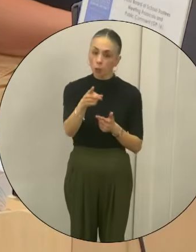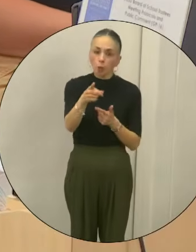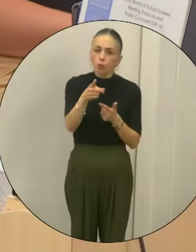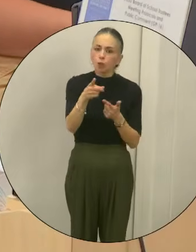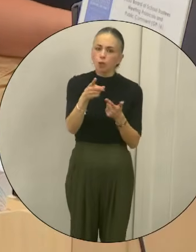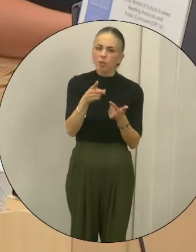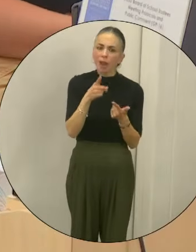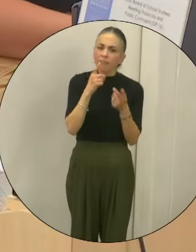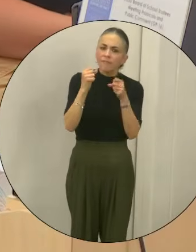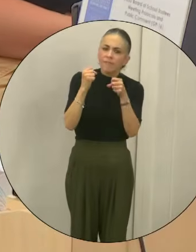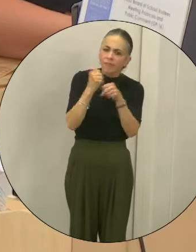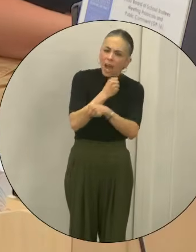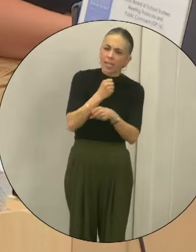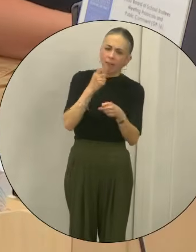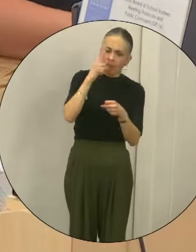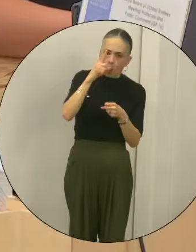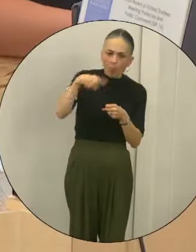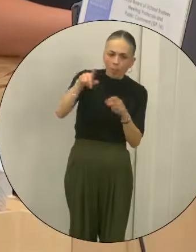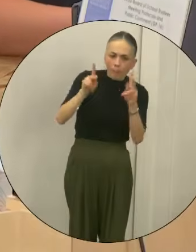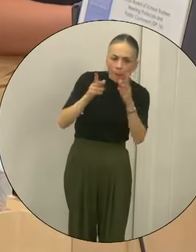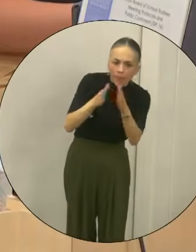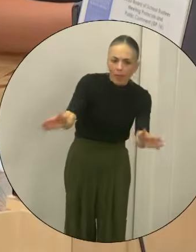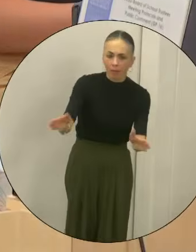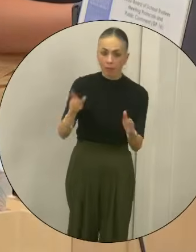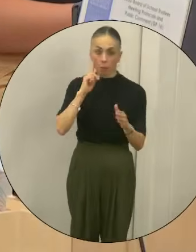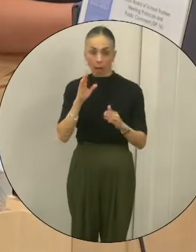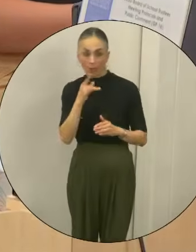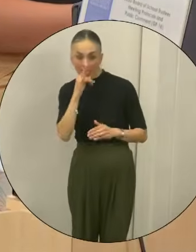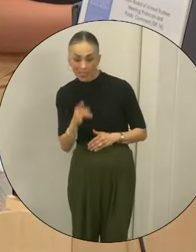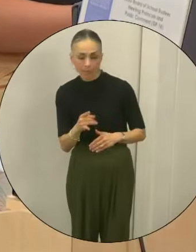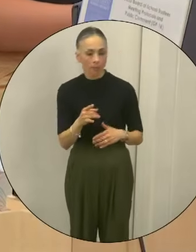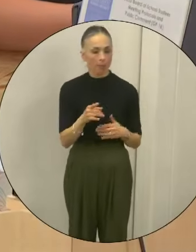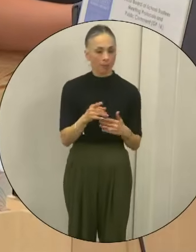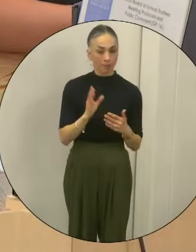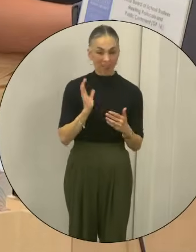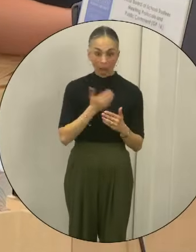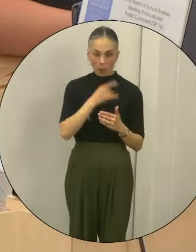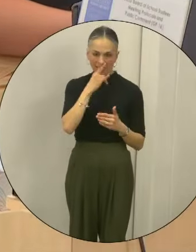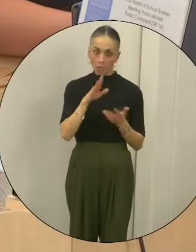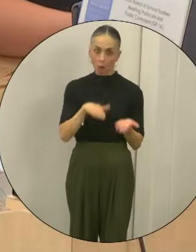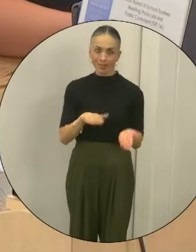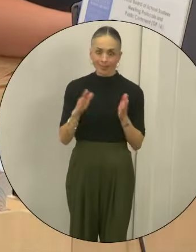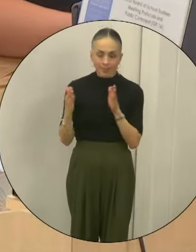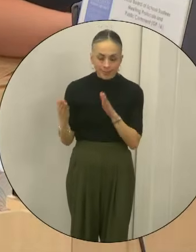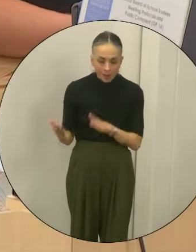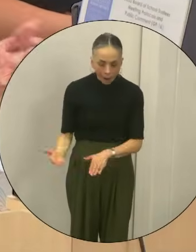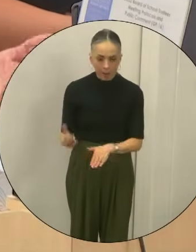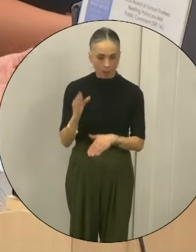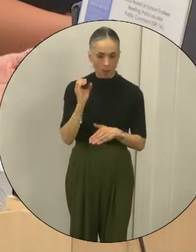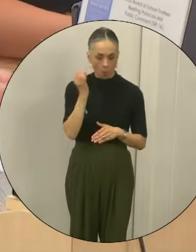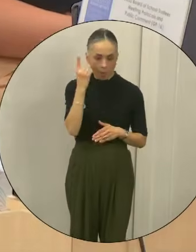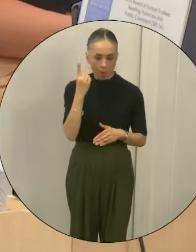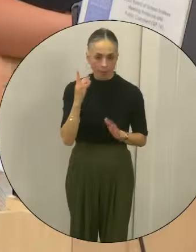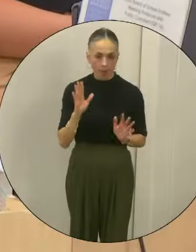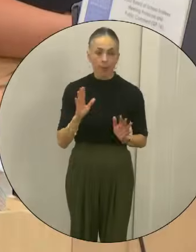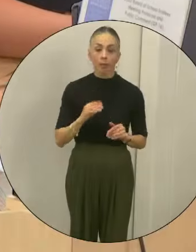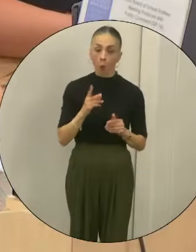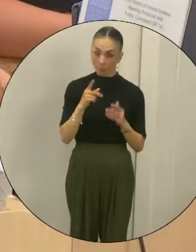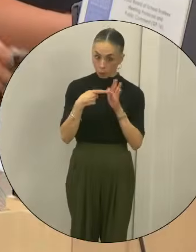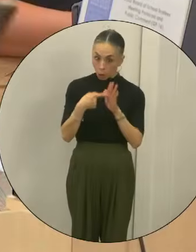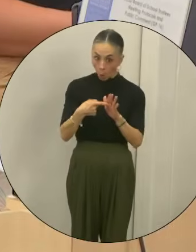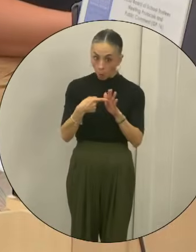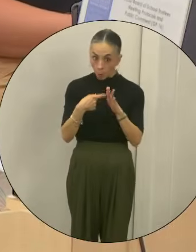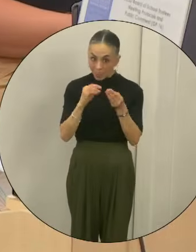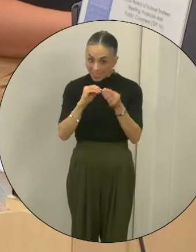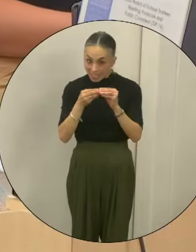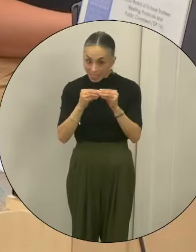not fighting for the public. It's not fighting for our kids. Our kids are dying, okay? They're dying. You want me to show you the statistics of